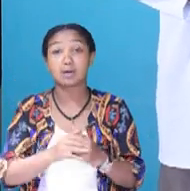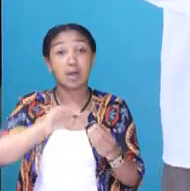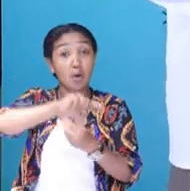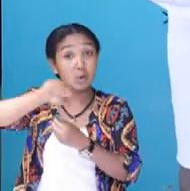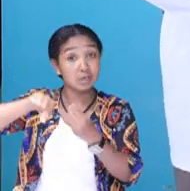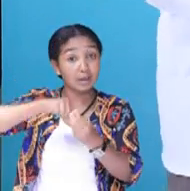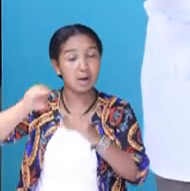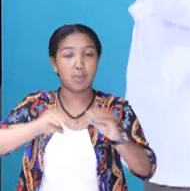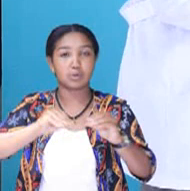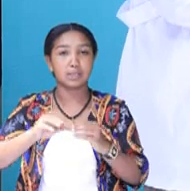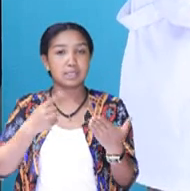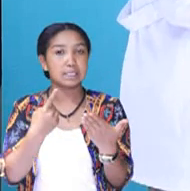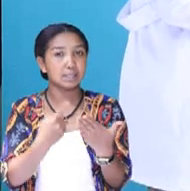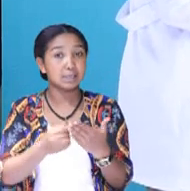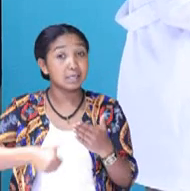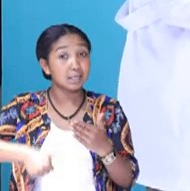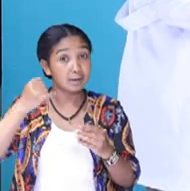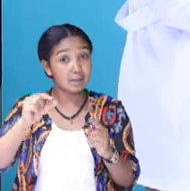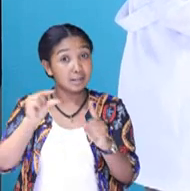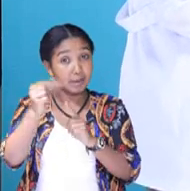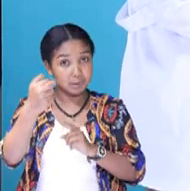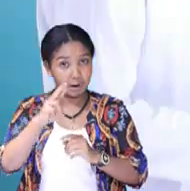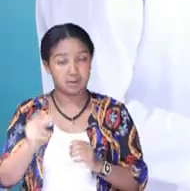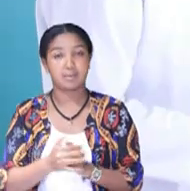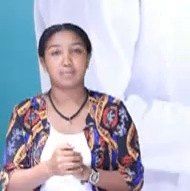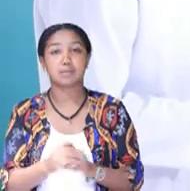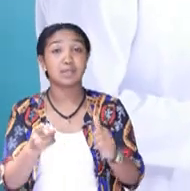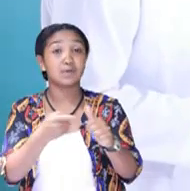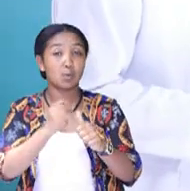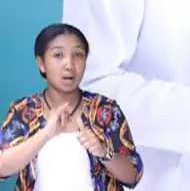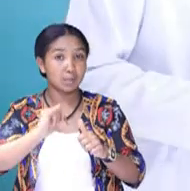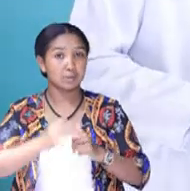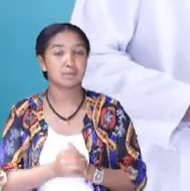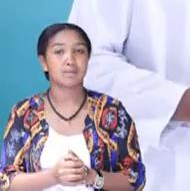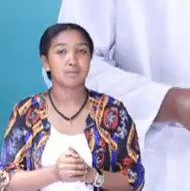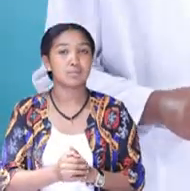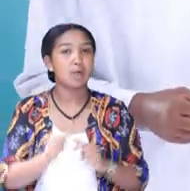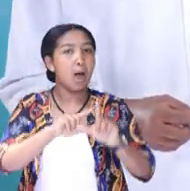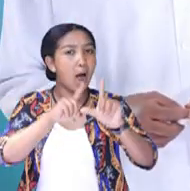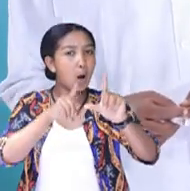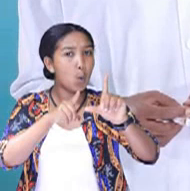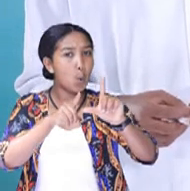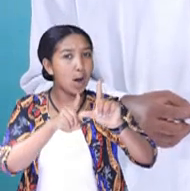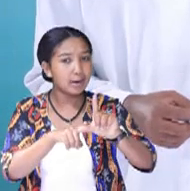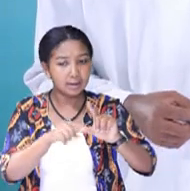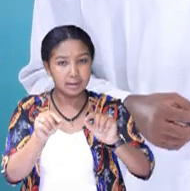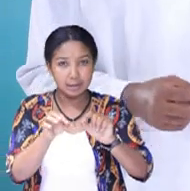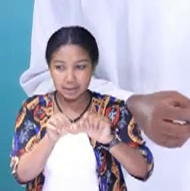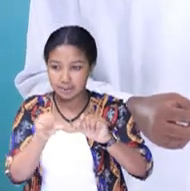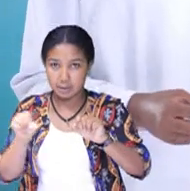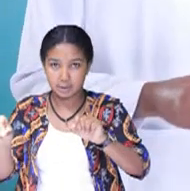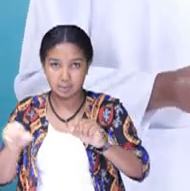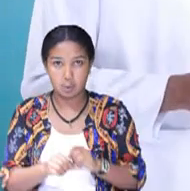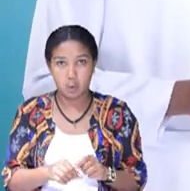rotational motion. And these key terms are, the first term is angular displacement.